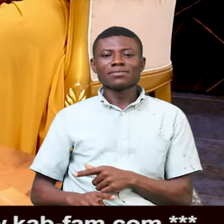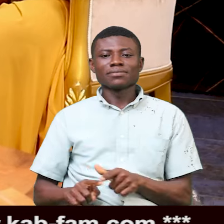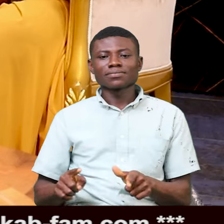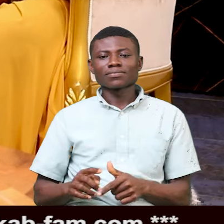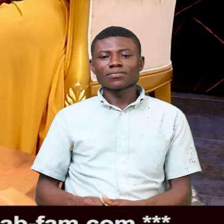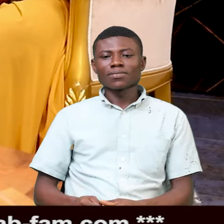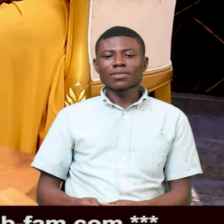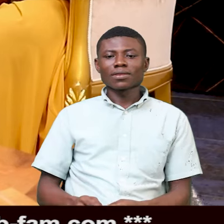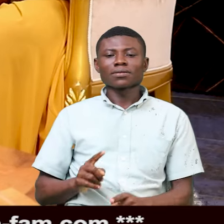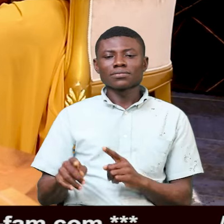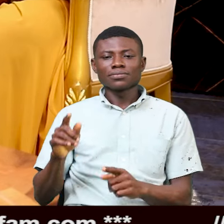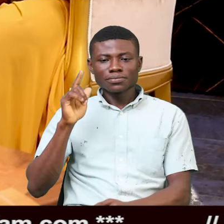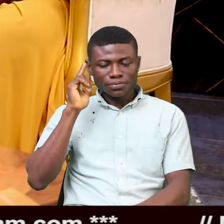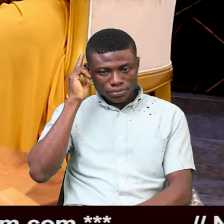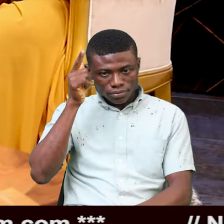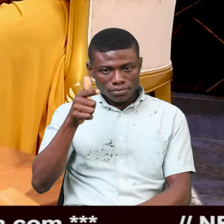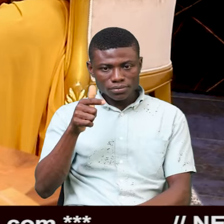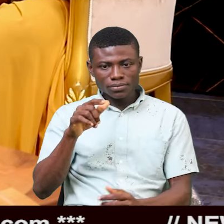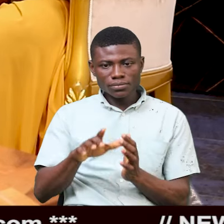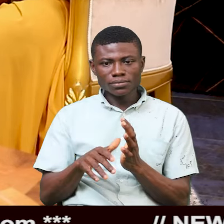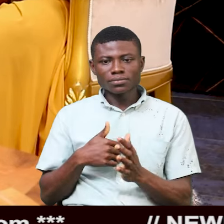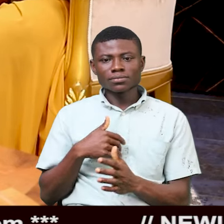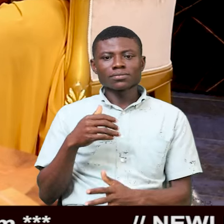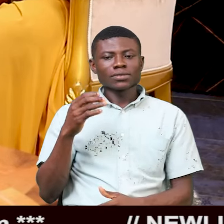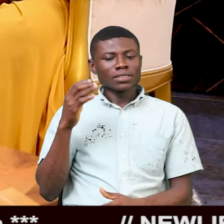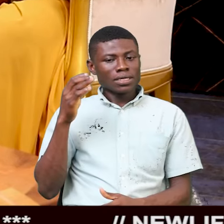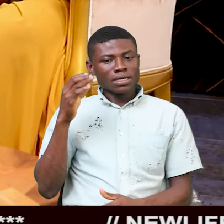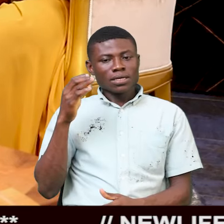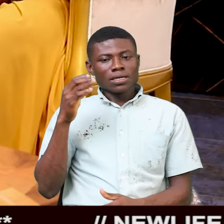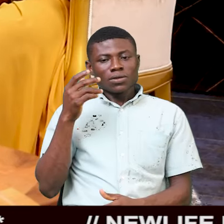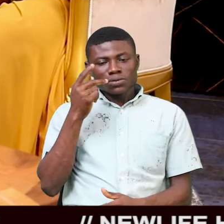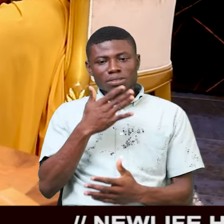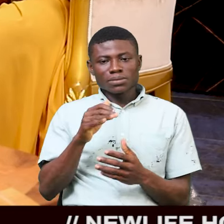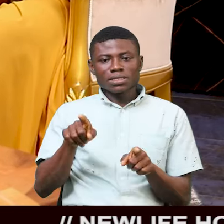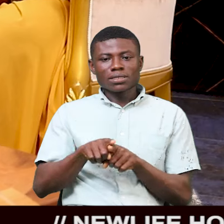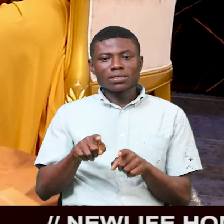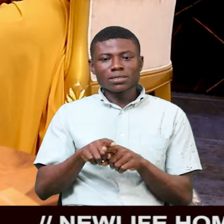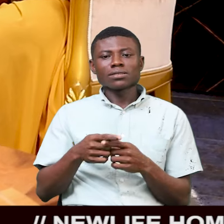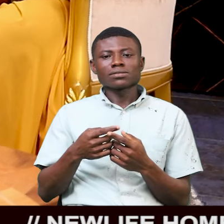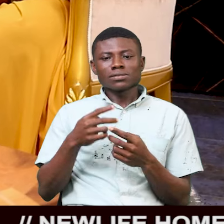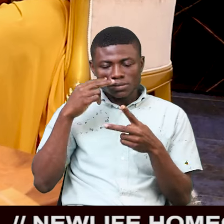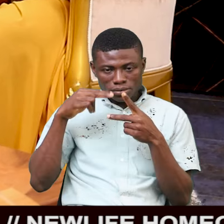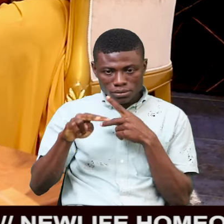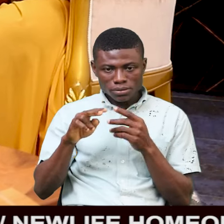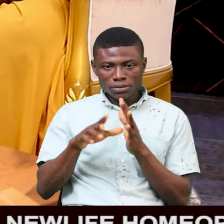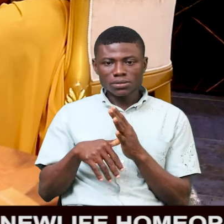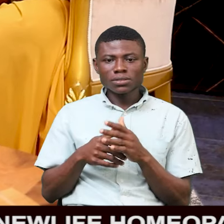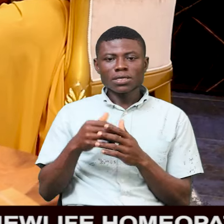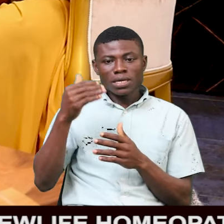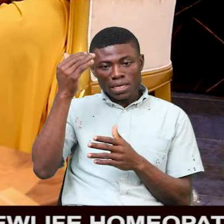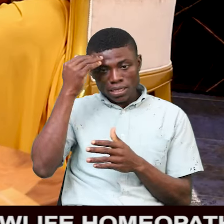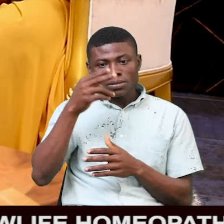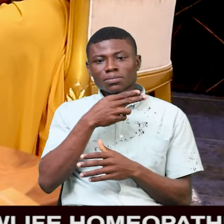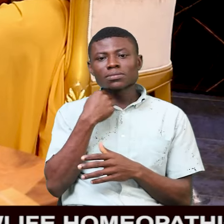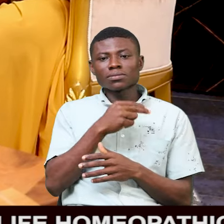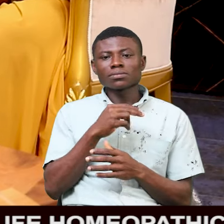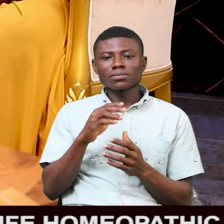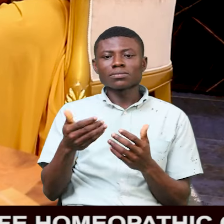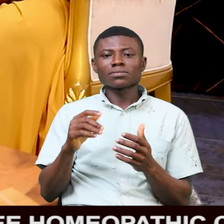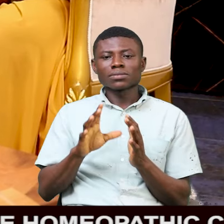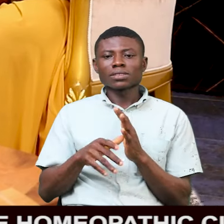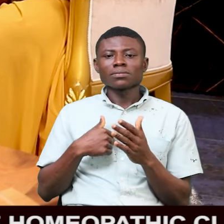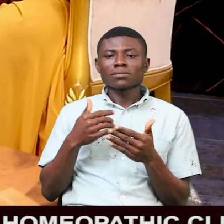on. But actually, I had something like a revelation. Satan, my head pastor, had introduced, I think, two ladies to